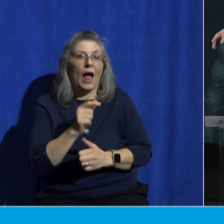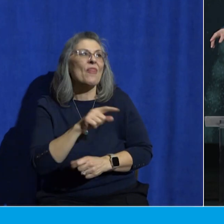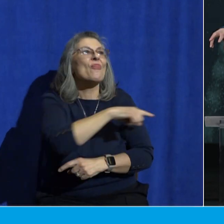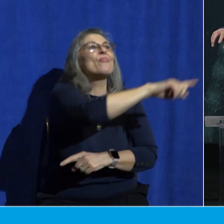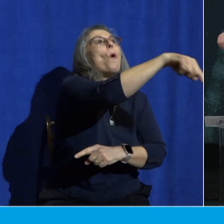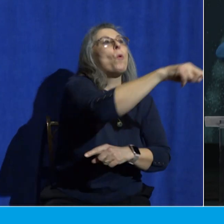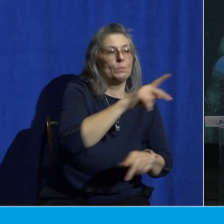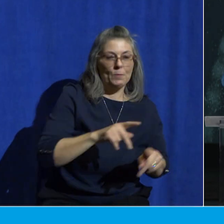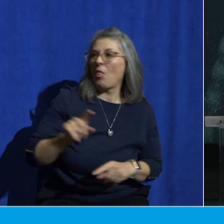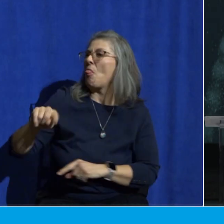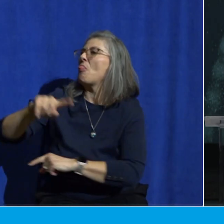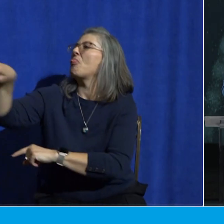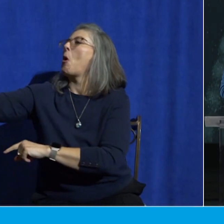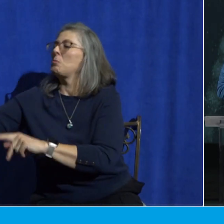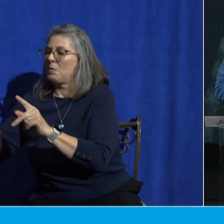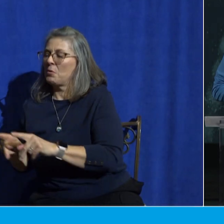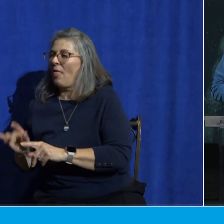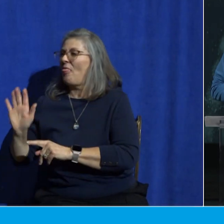those issues.